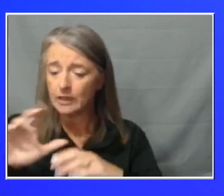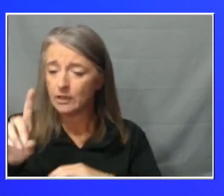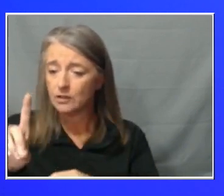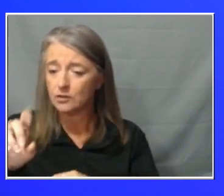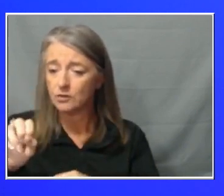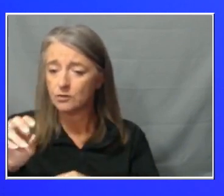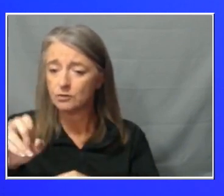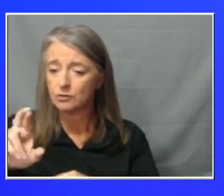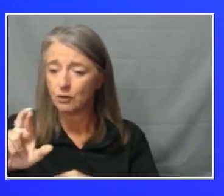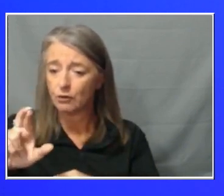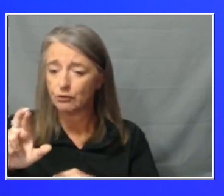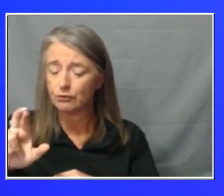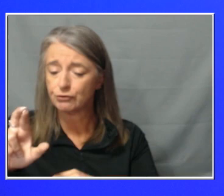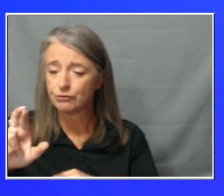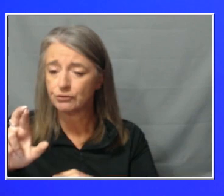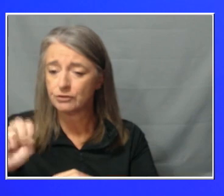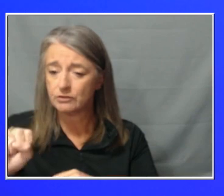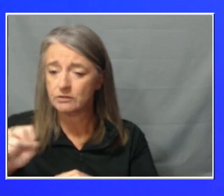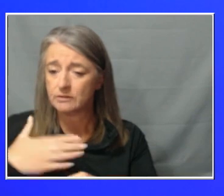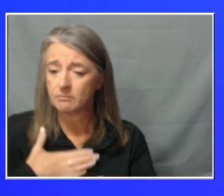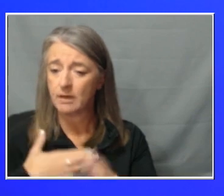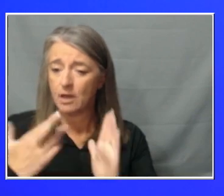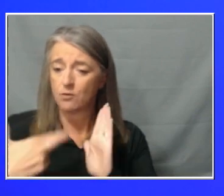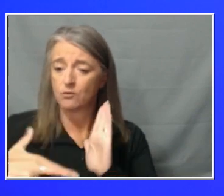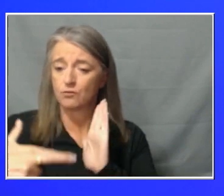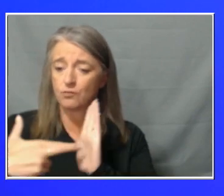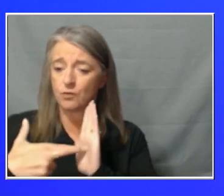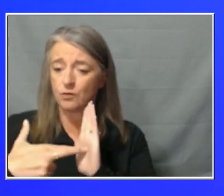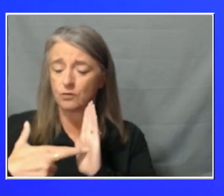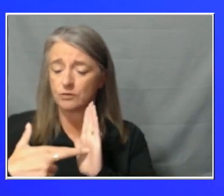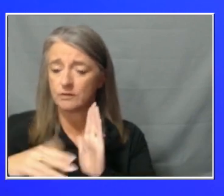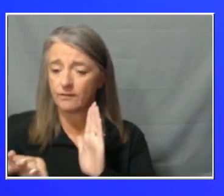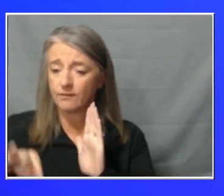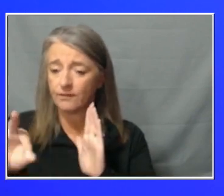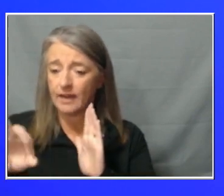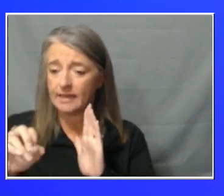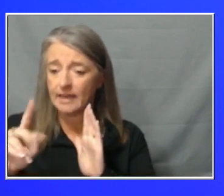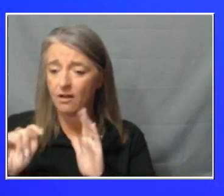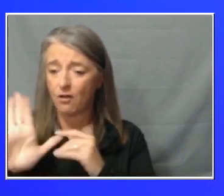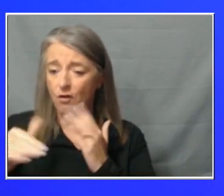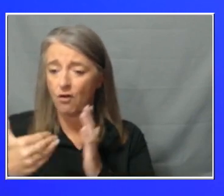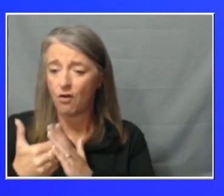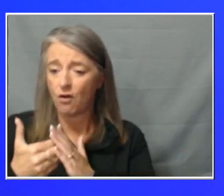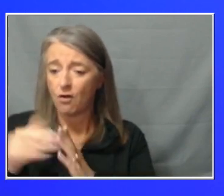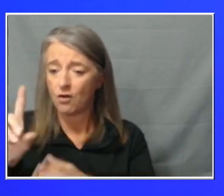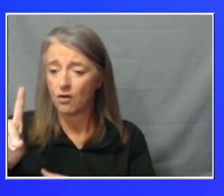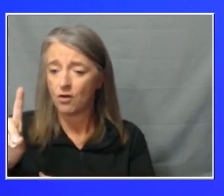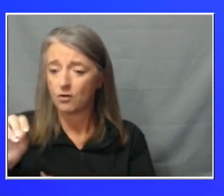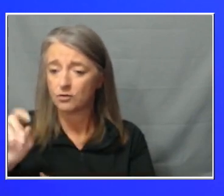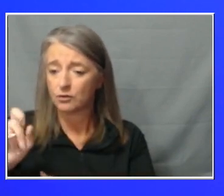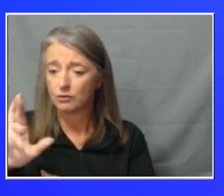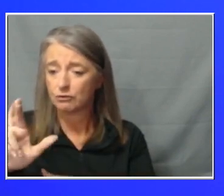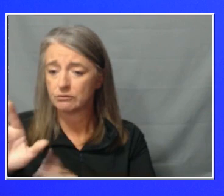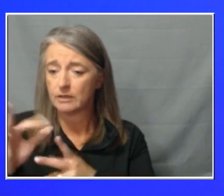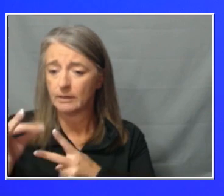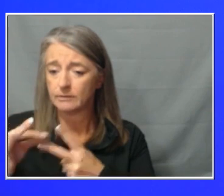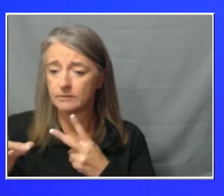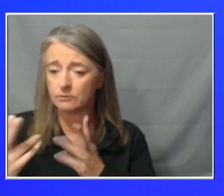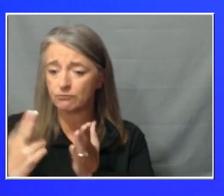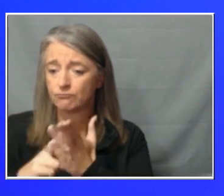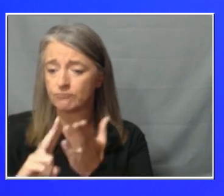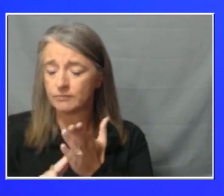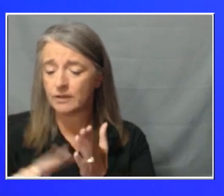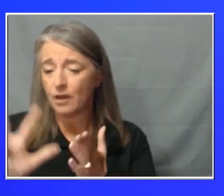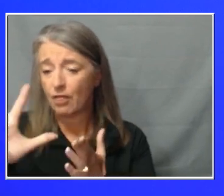up front. So our goal my role is to find out all donor options, and that's looking at the registry for the over 30